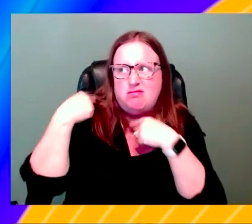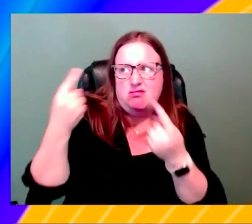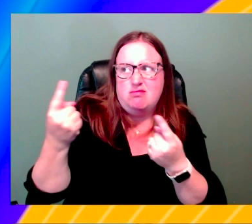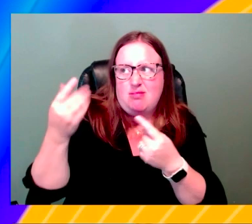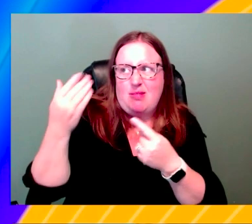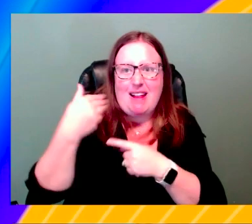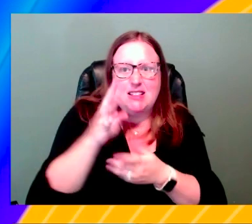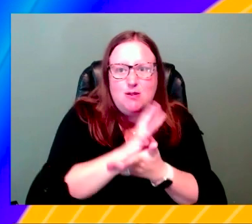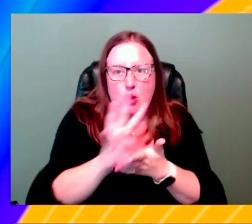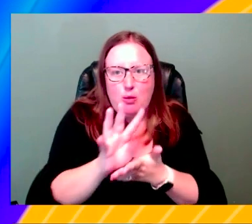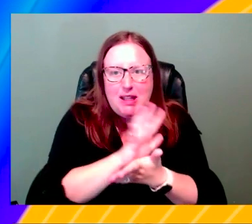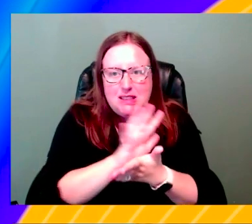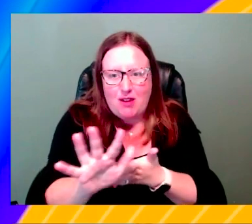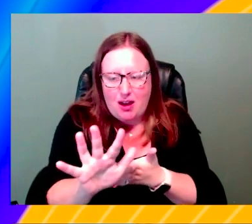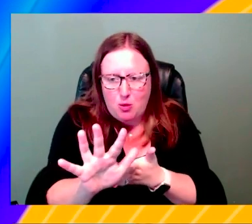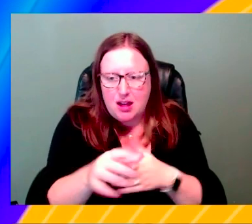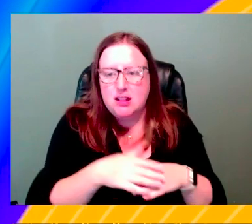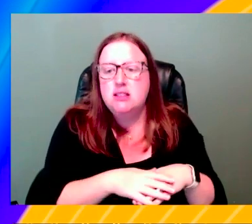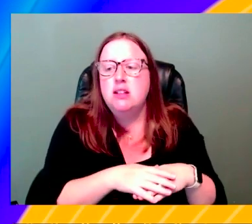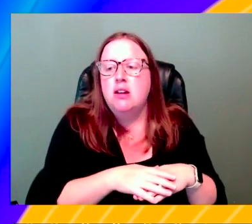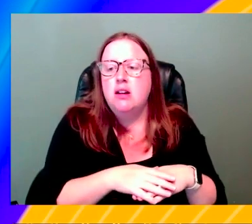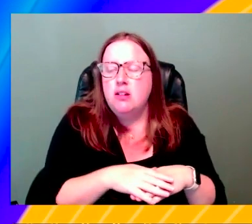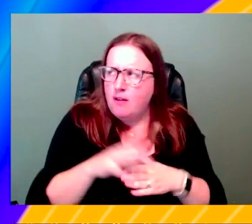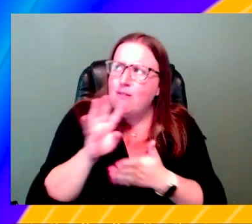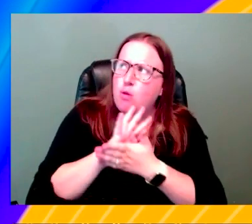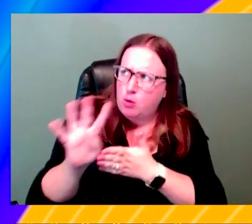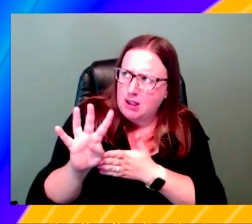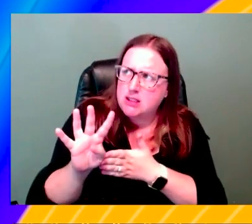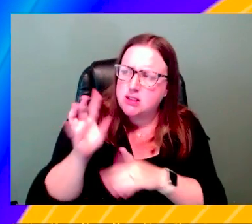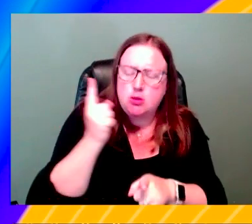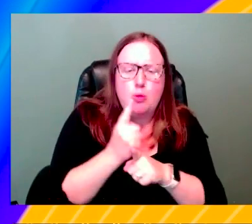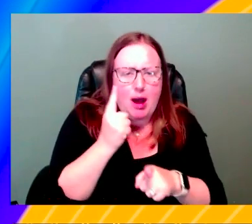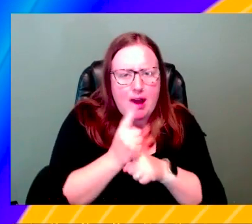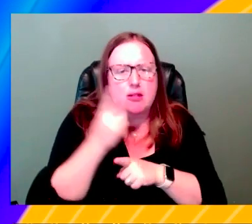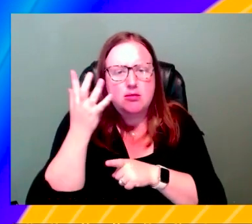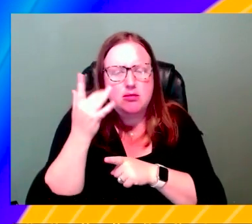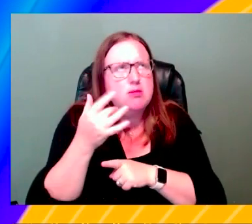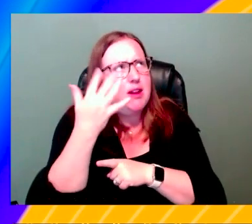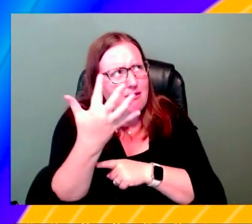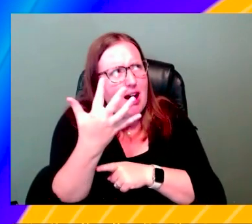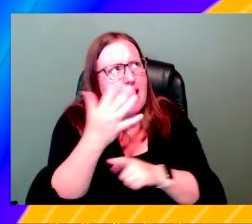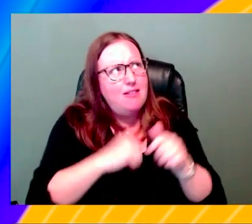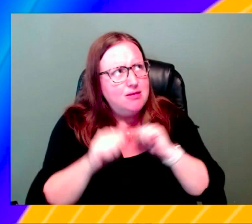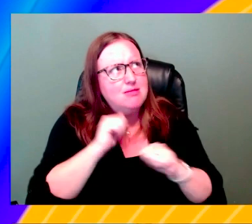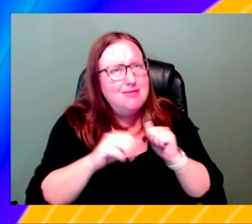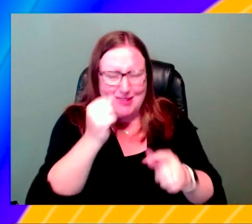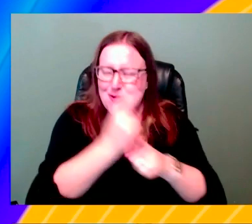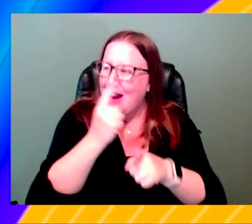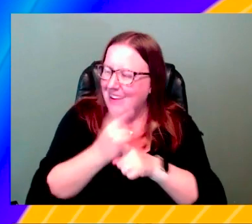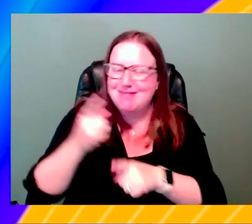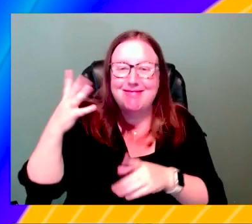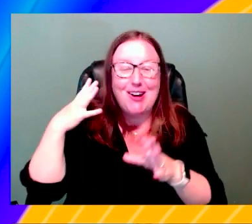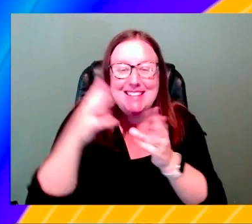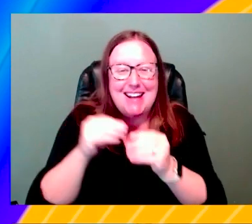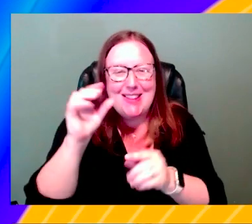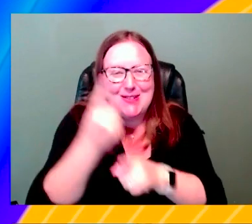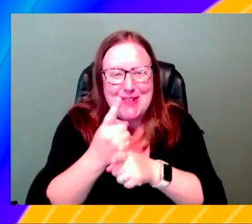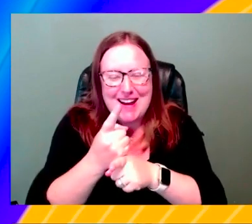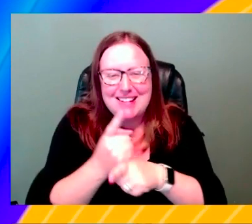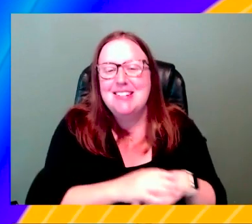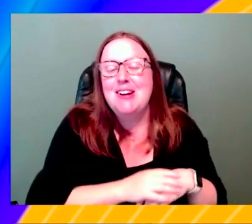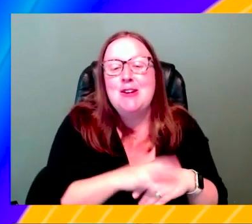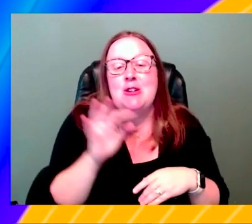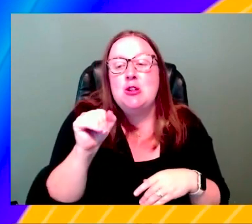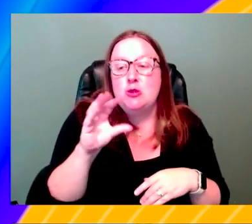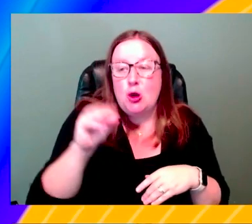now. Yes. Yeah, right? 4 weeks. 4 right? weeks. Because it's 5 episodes. Yes, okay. Yeah. So yeah,